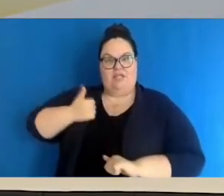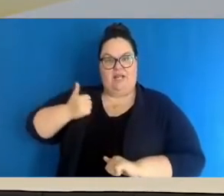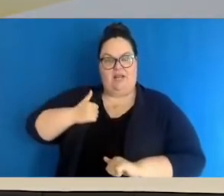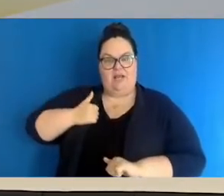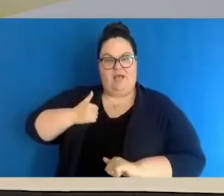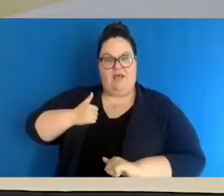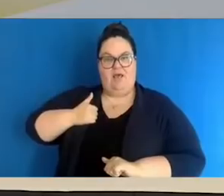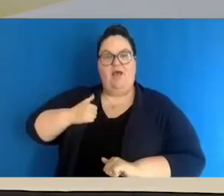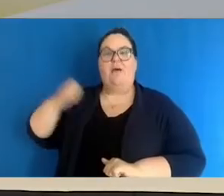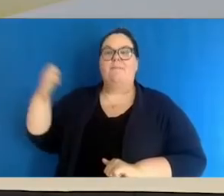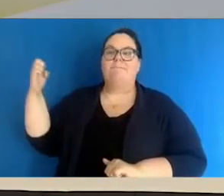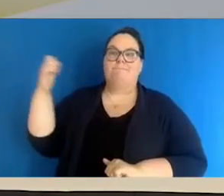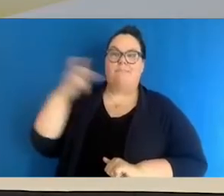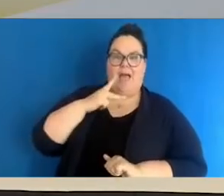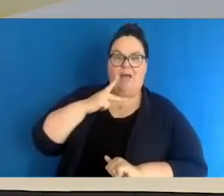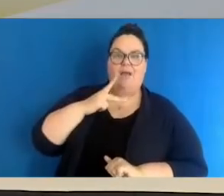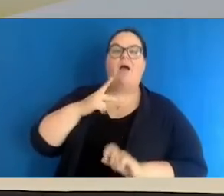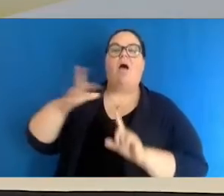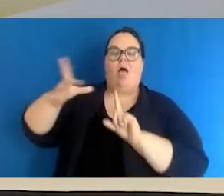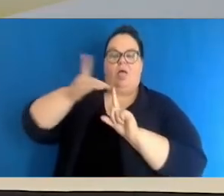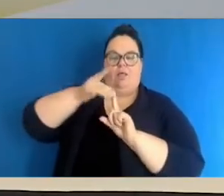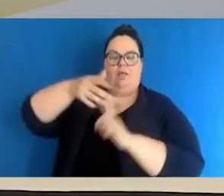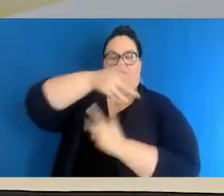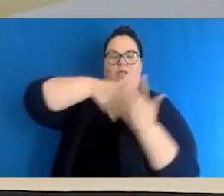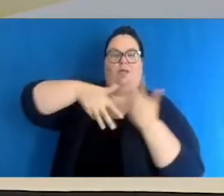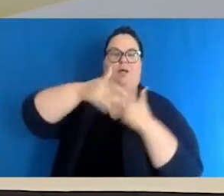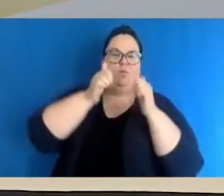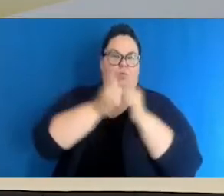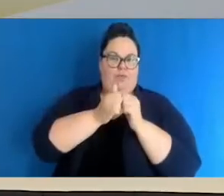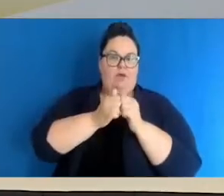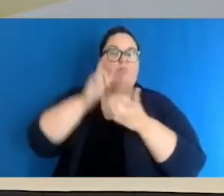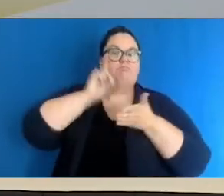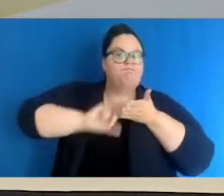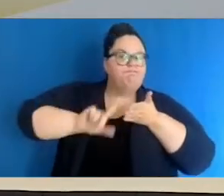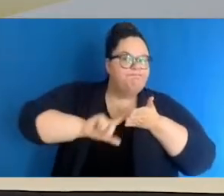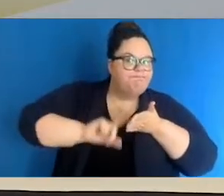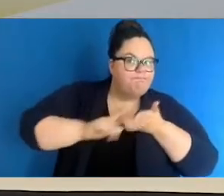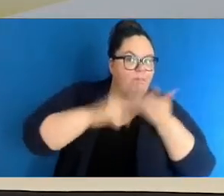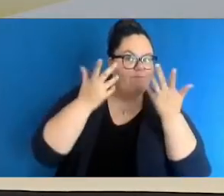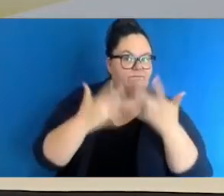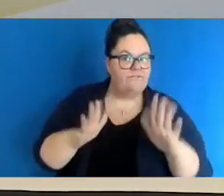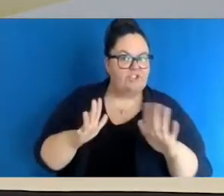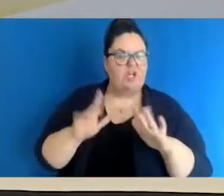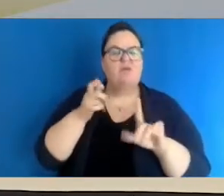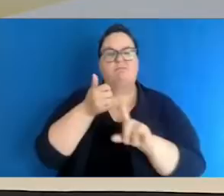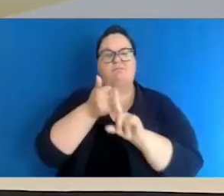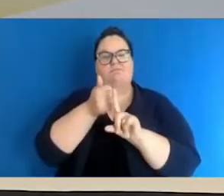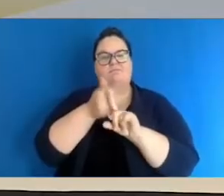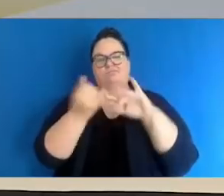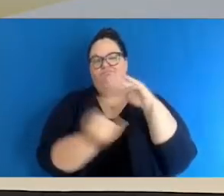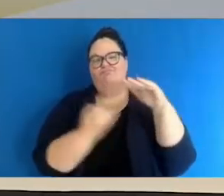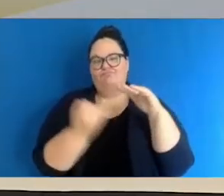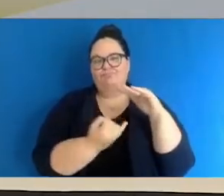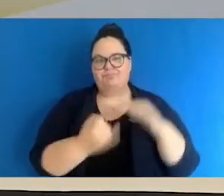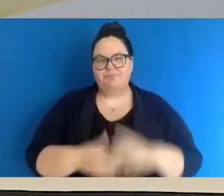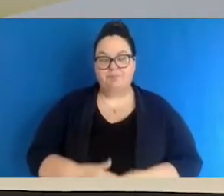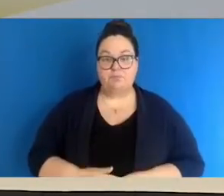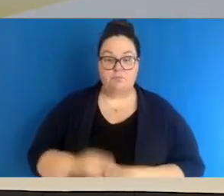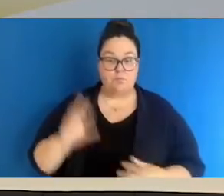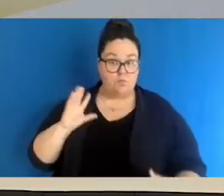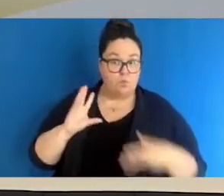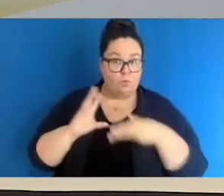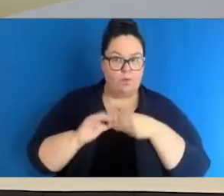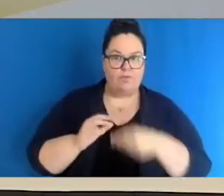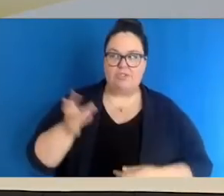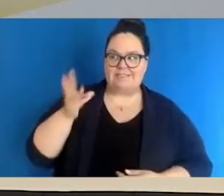of a previously reported case. Contact tracing is complete, and the person is self-isolating. We currently have